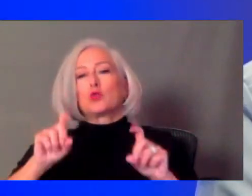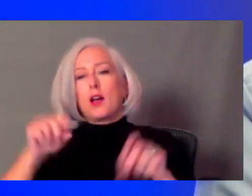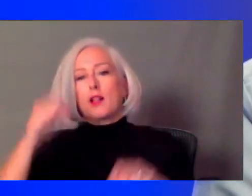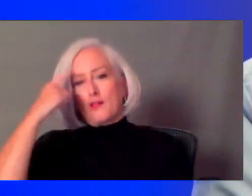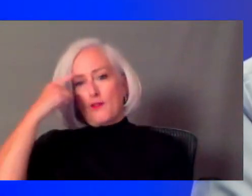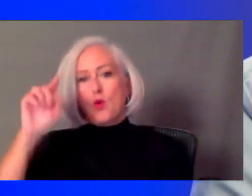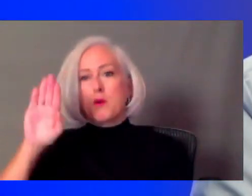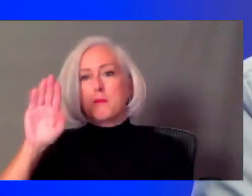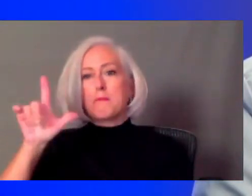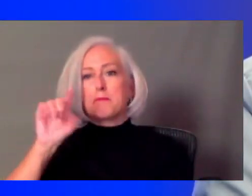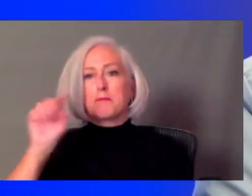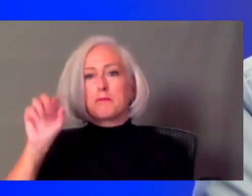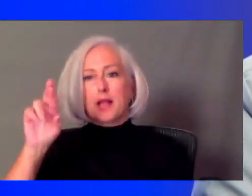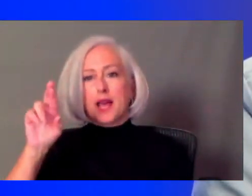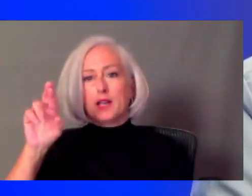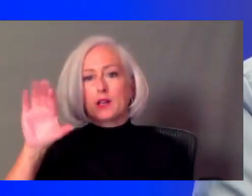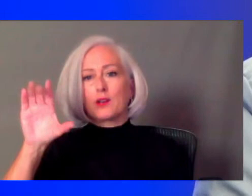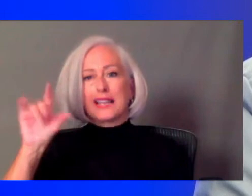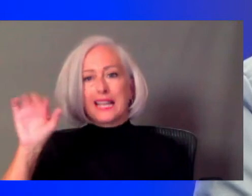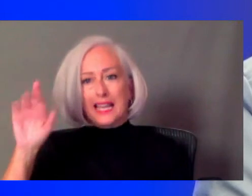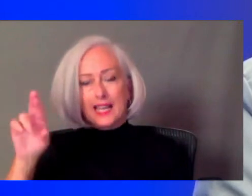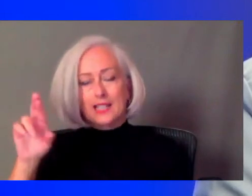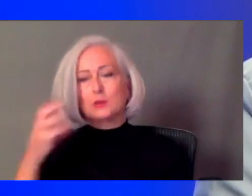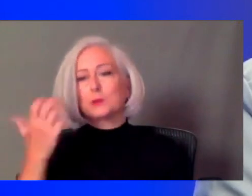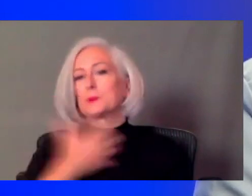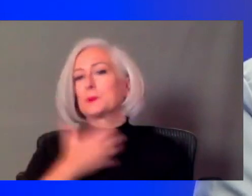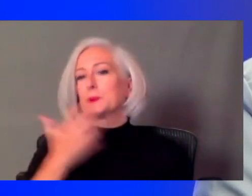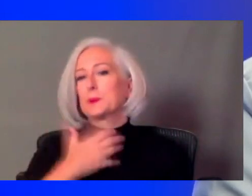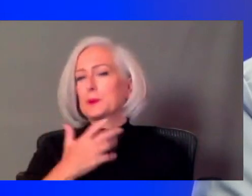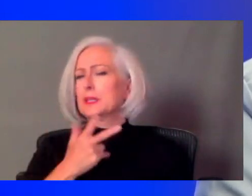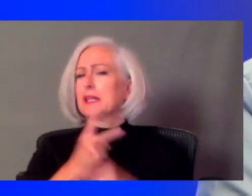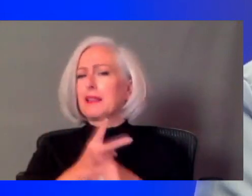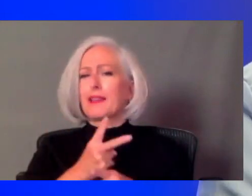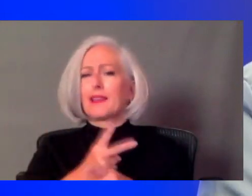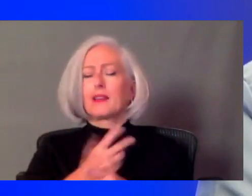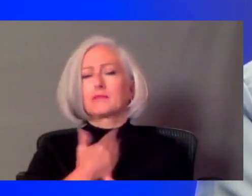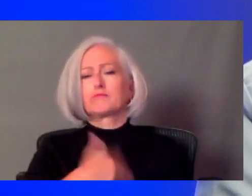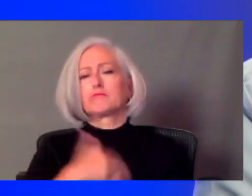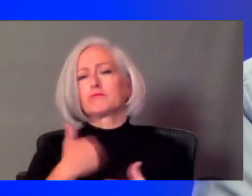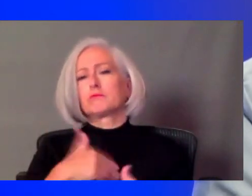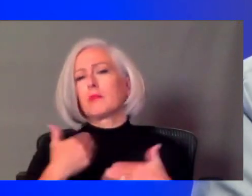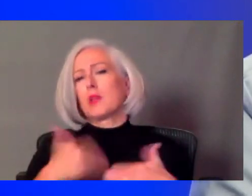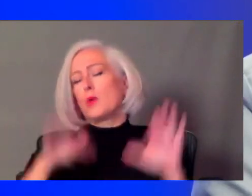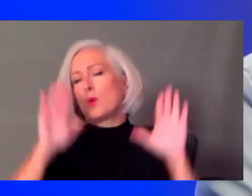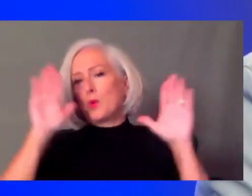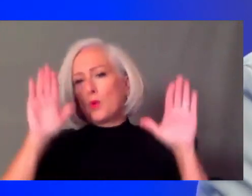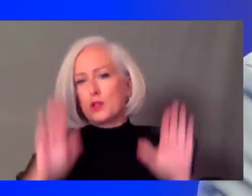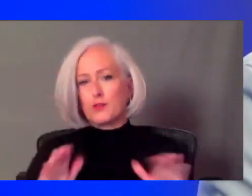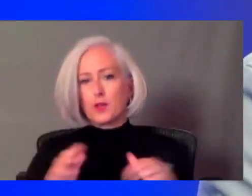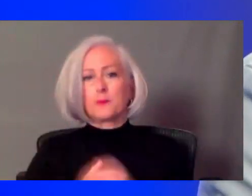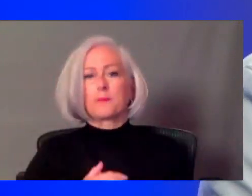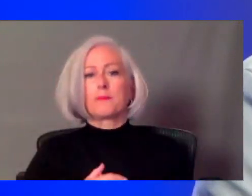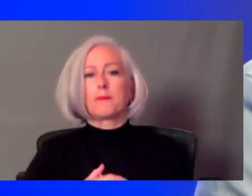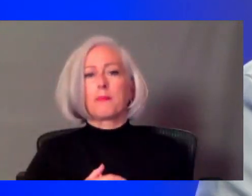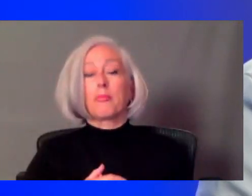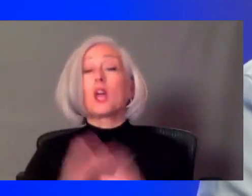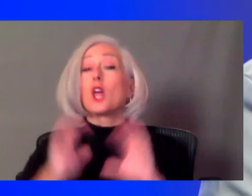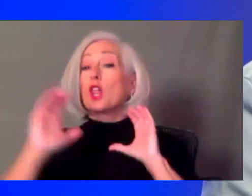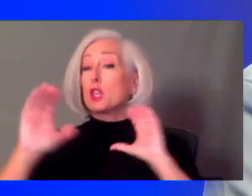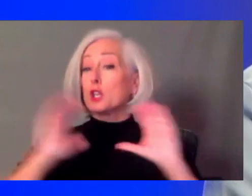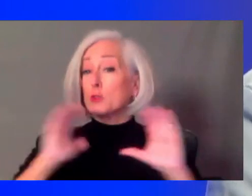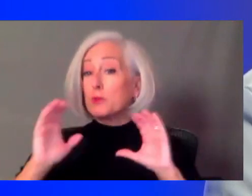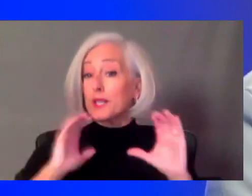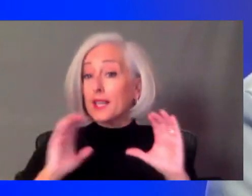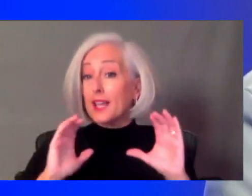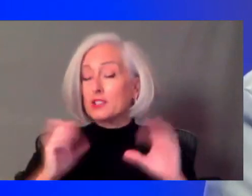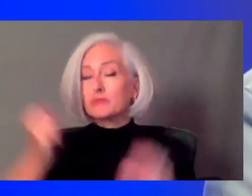got a score that was unbelievably good. You're the head of that, and here for this place, and it involves a bunch of other places who are collaborators with us.